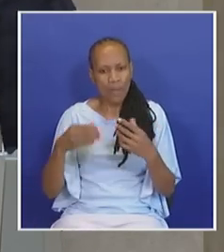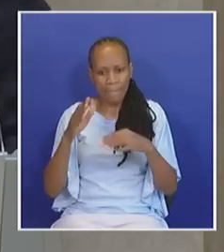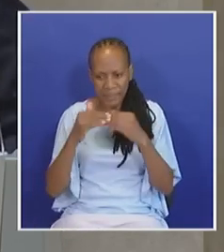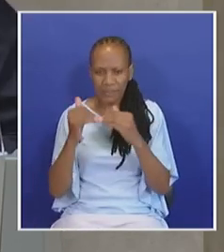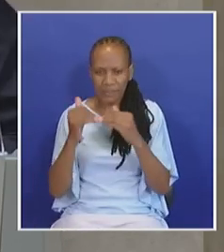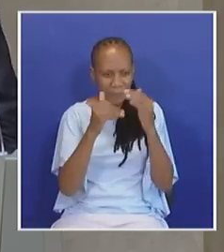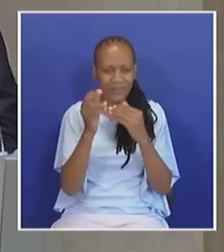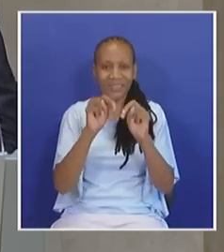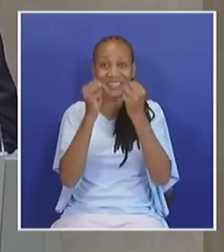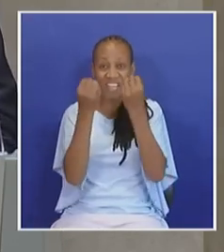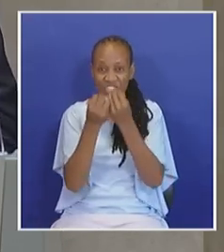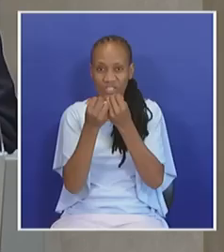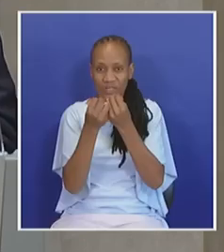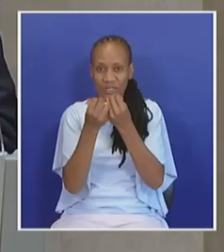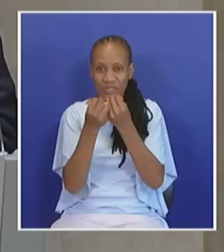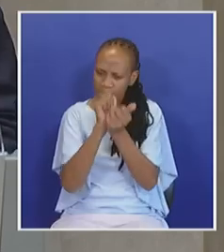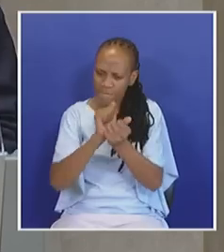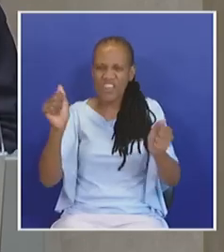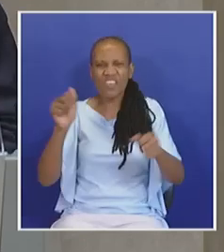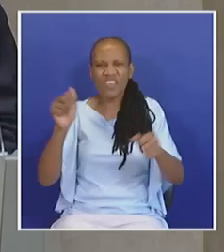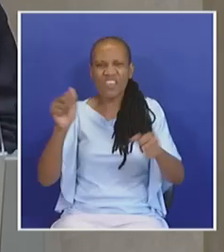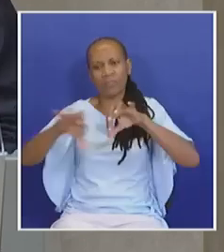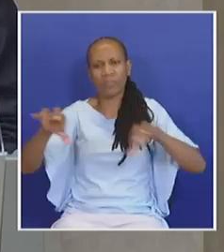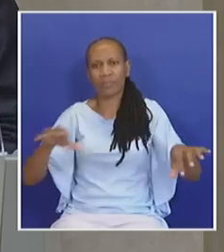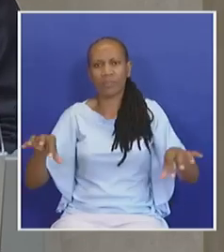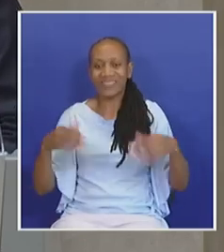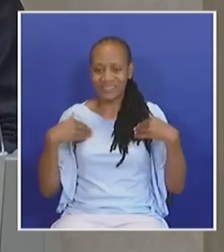non-racial society. It is against this background